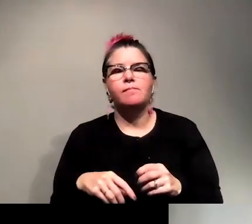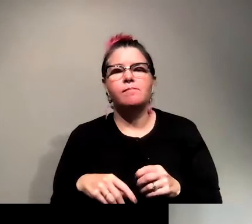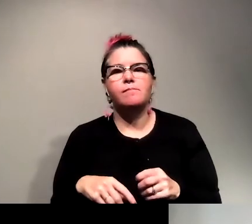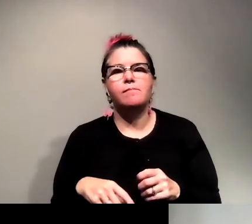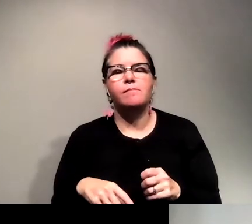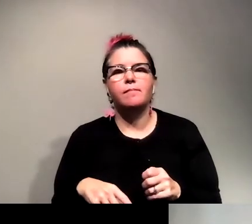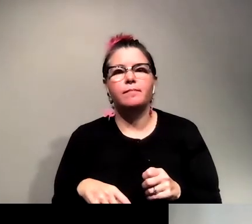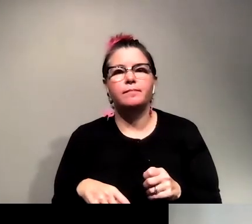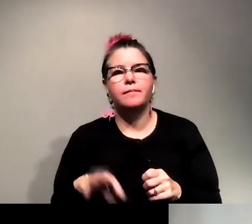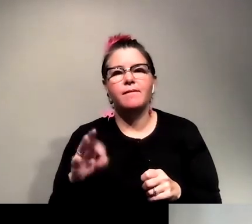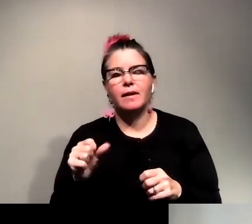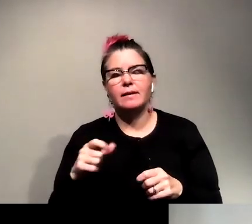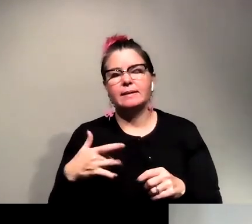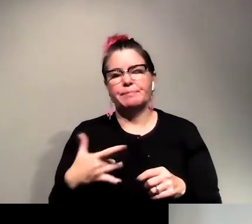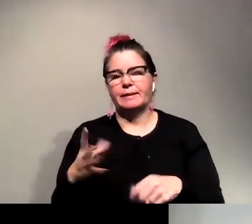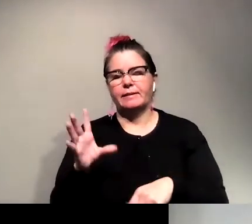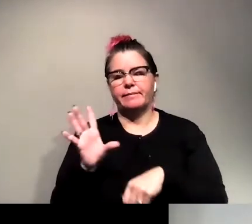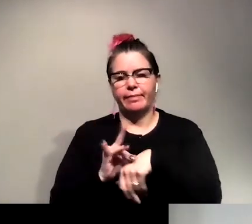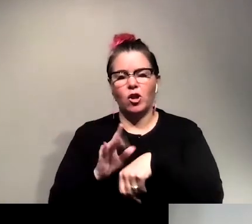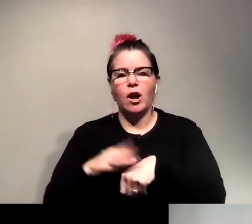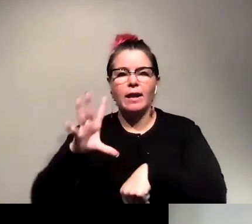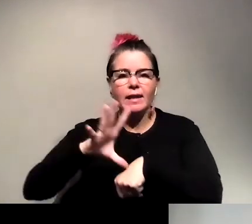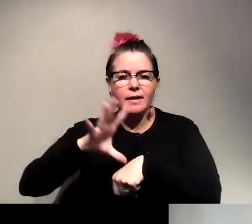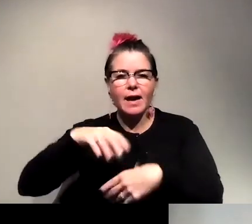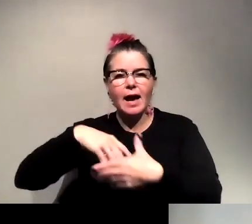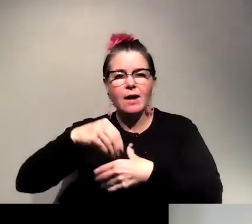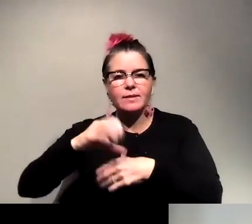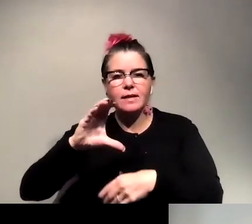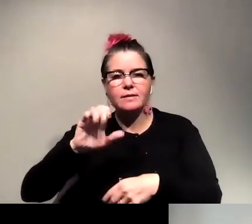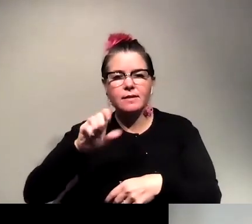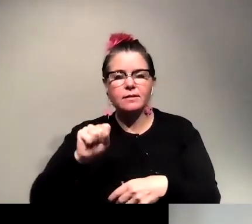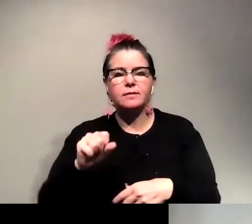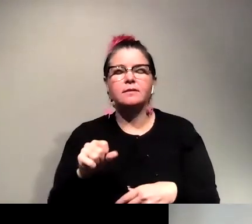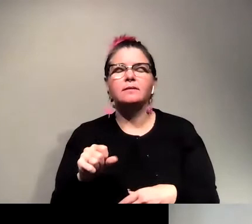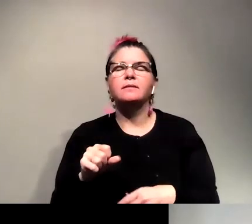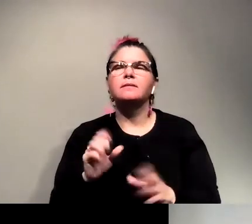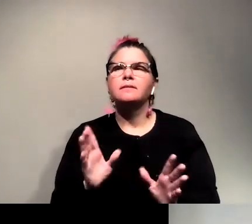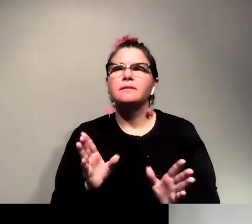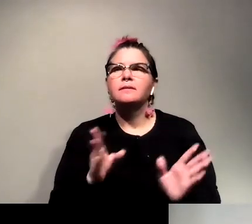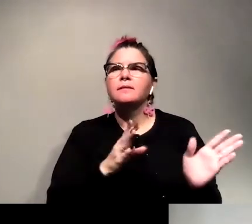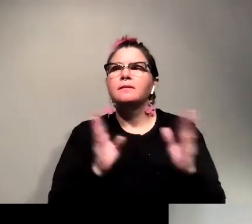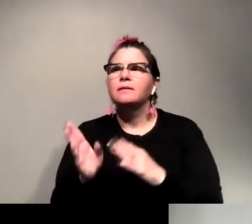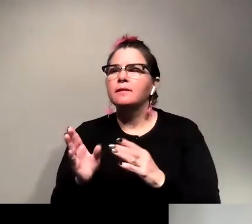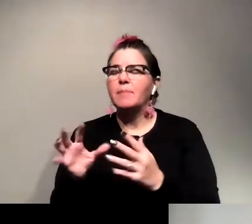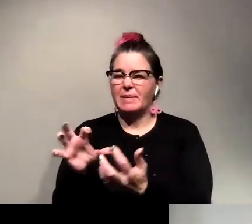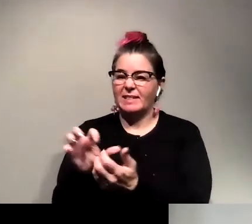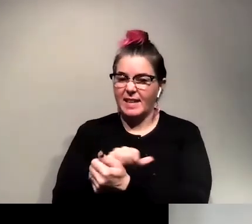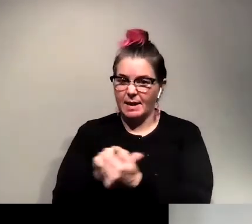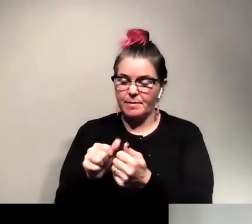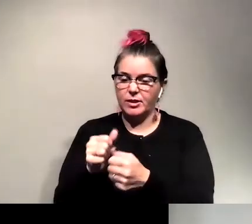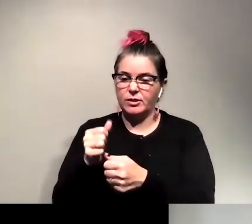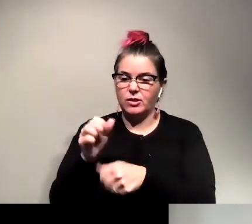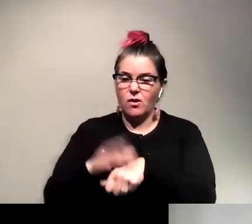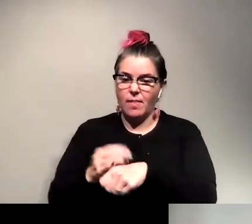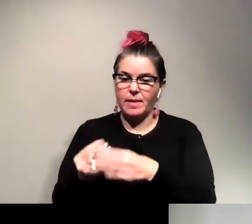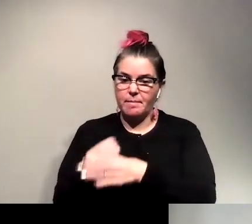the outer cells on the leaf. As far as like when maybe there's like a damage done to the plant and then the fungus